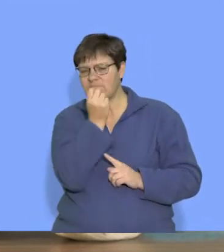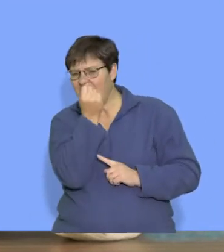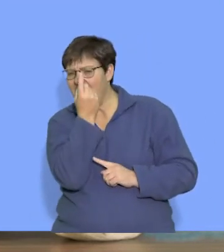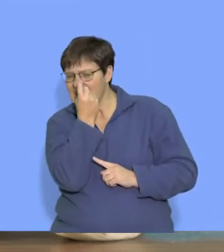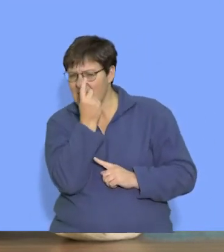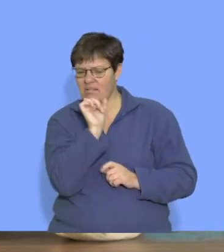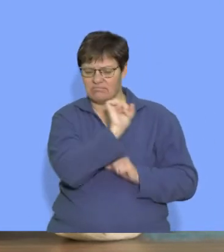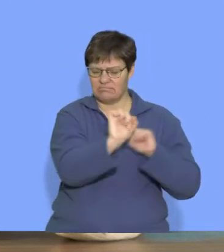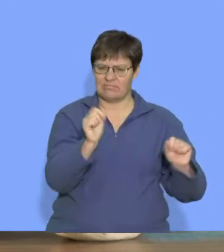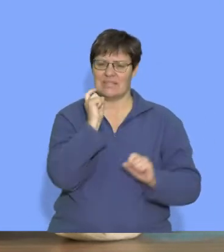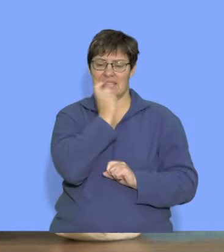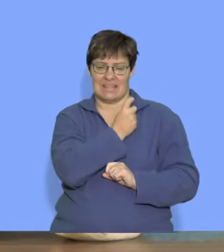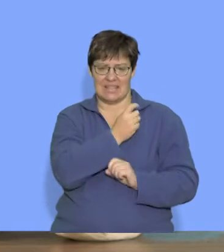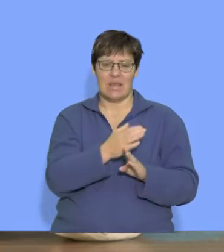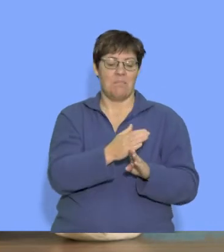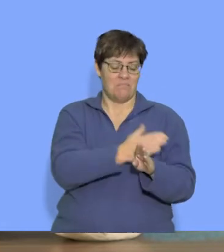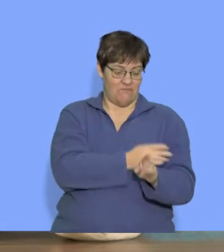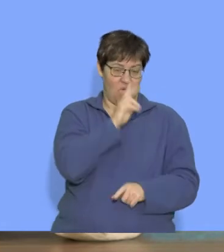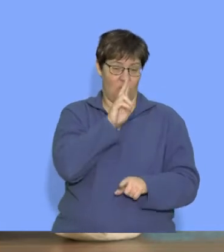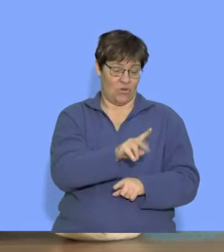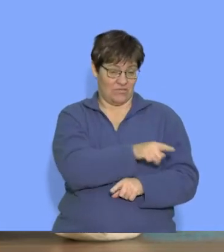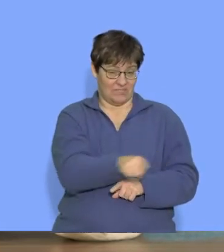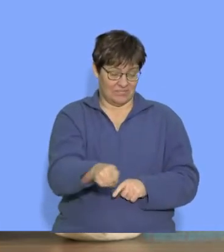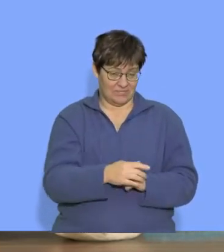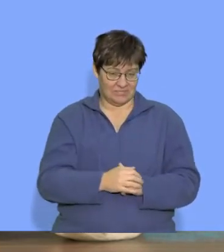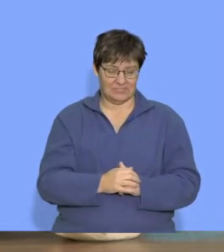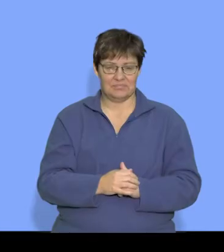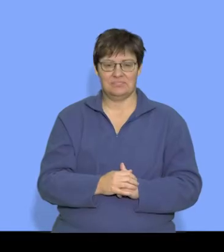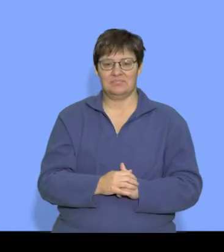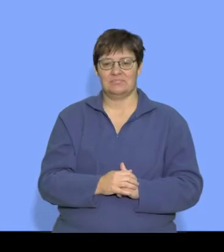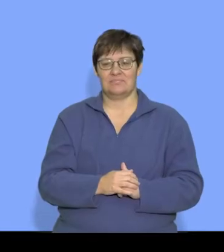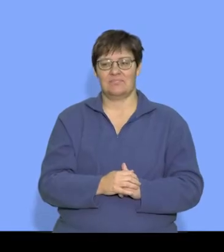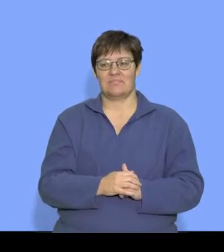the functions of teeth before we look at these individuals.